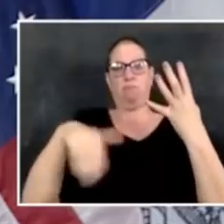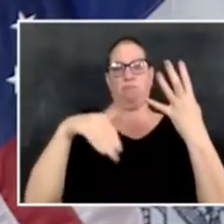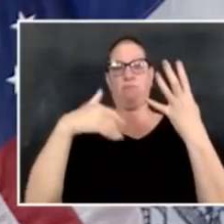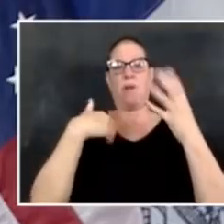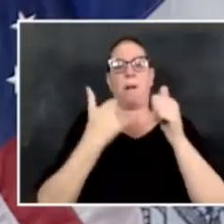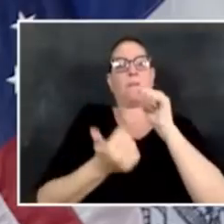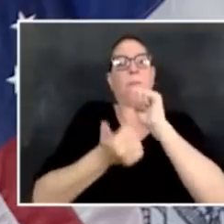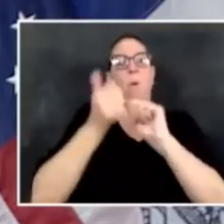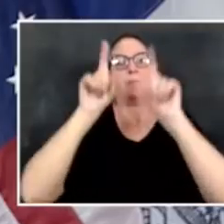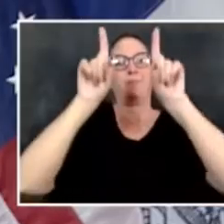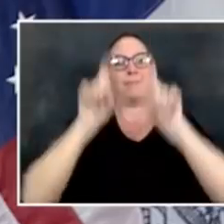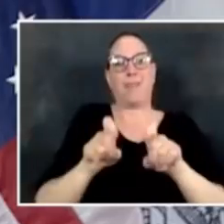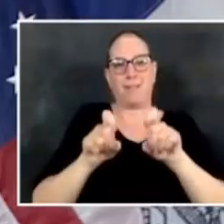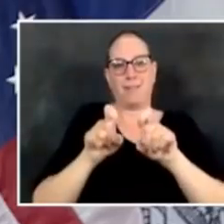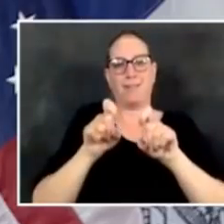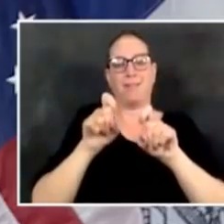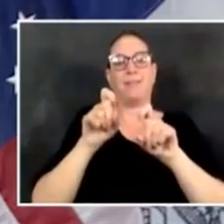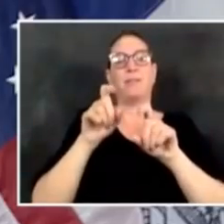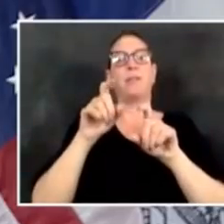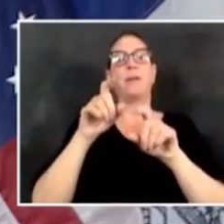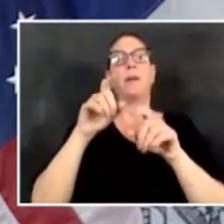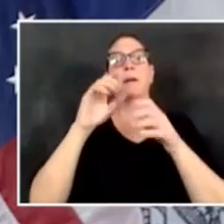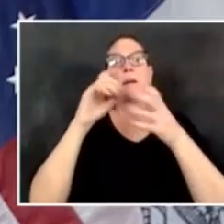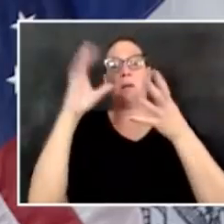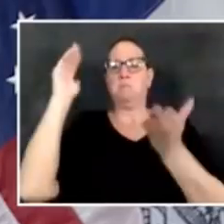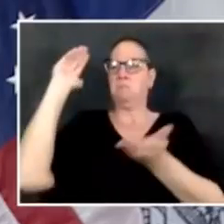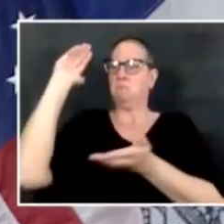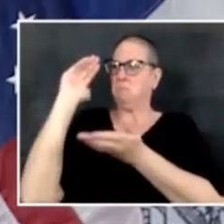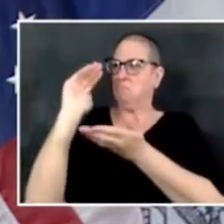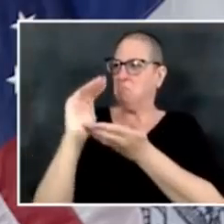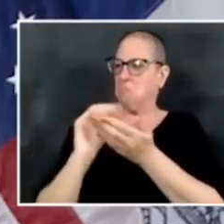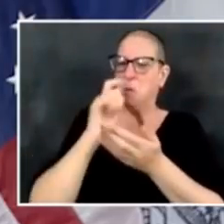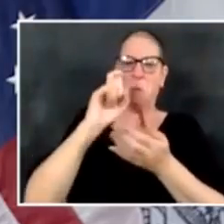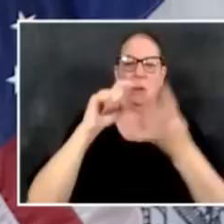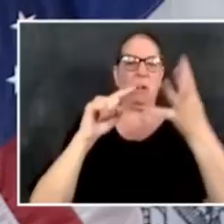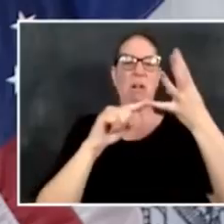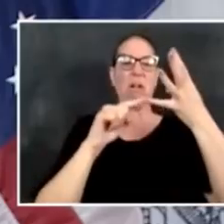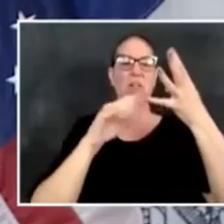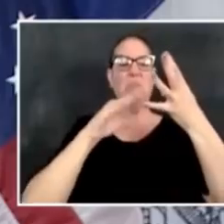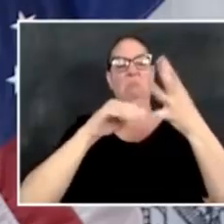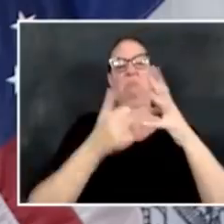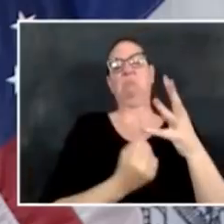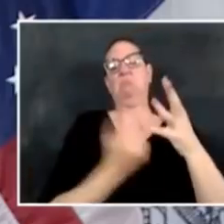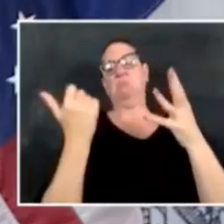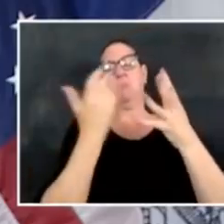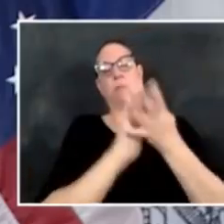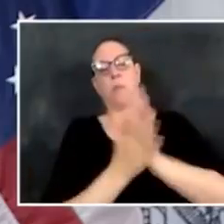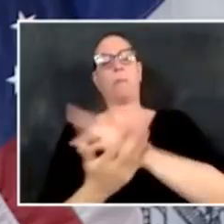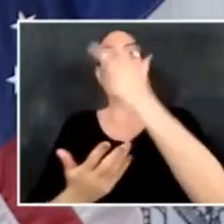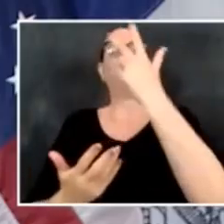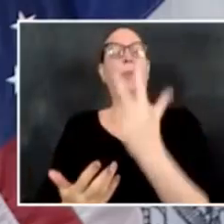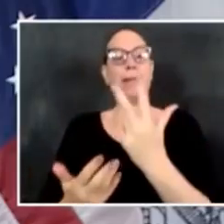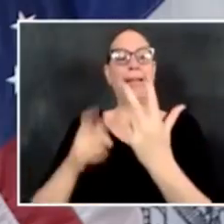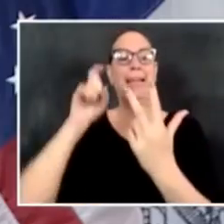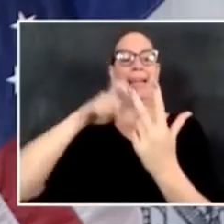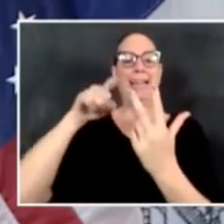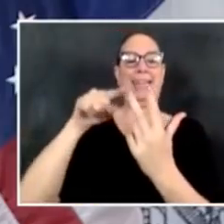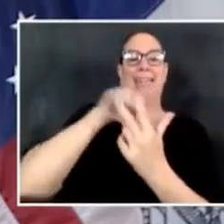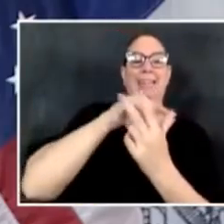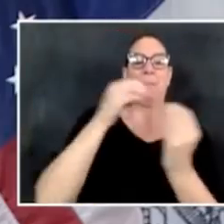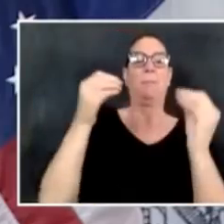where it was one of the only places that was testing. I mean, it's really amazing, Gloria, to think